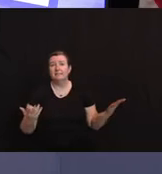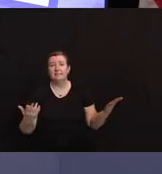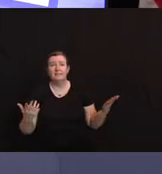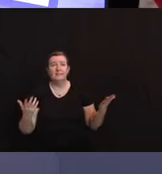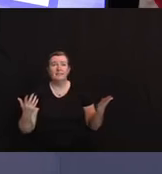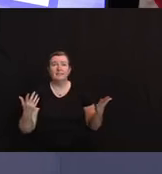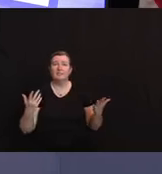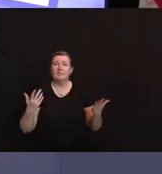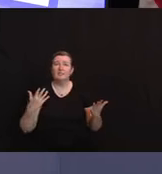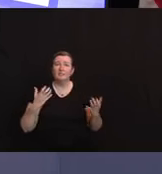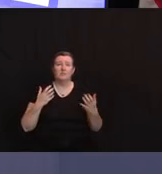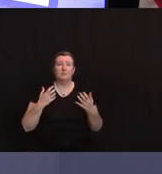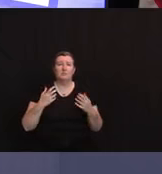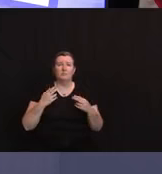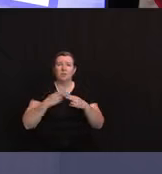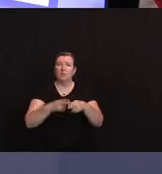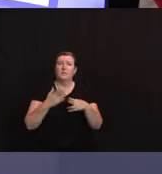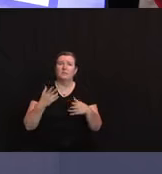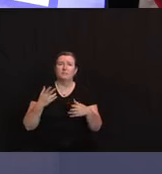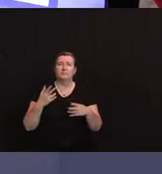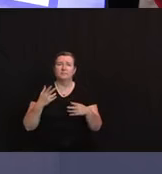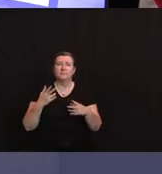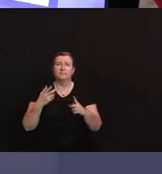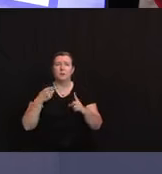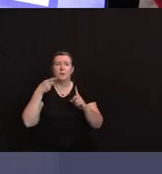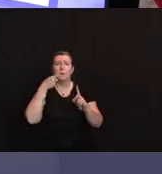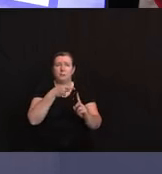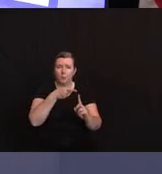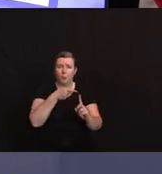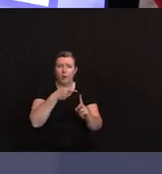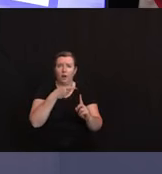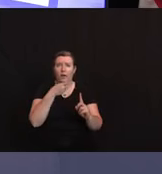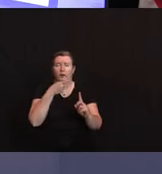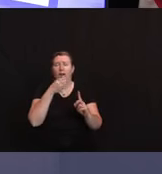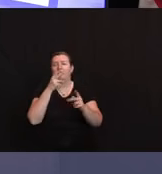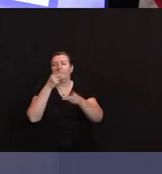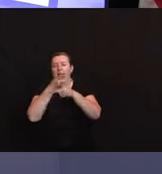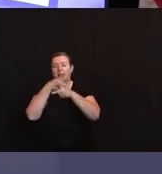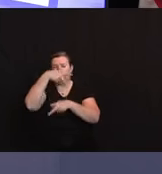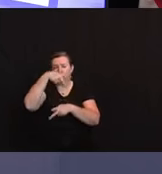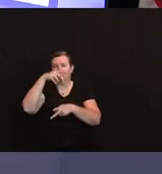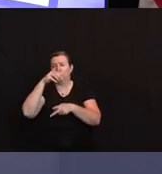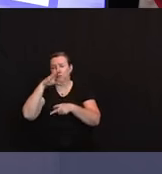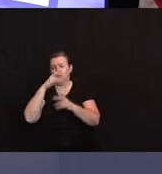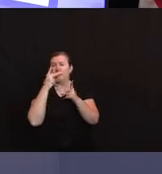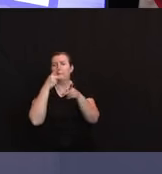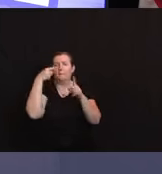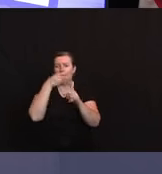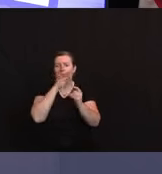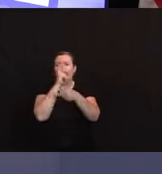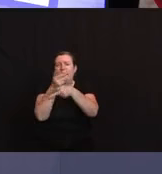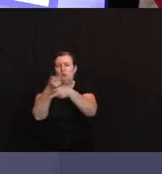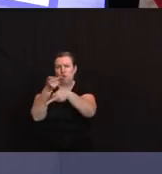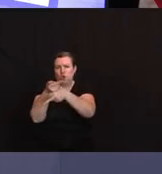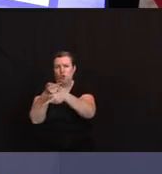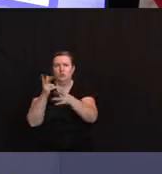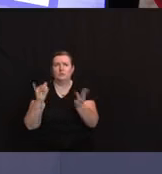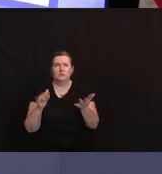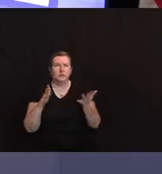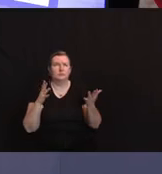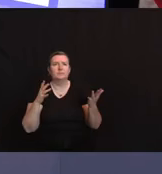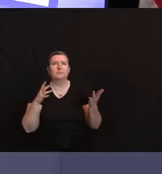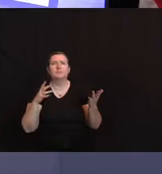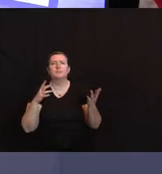point-of-care testing and how we can use that effectively in communities, particularly those communities that have very low